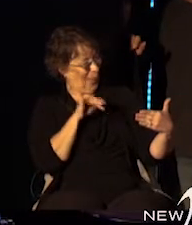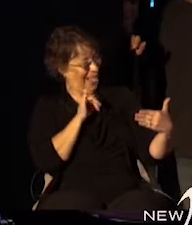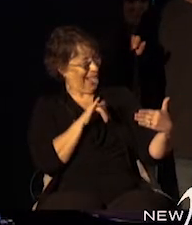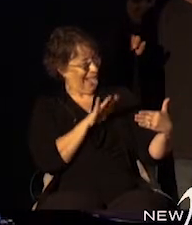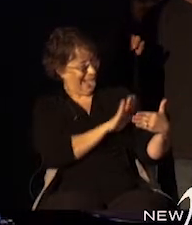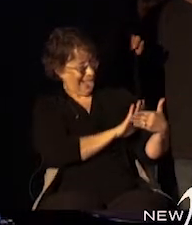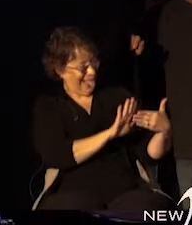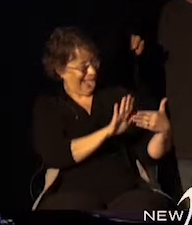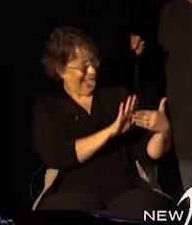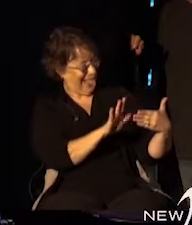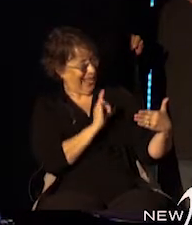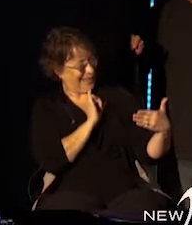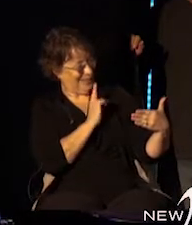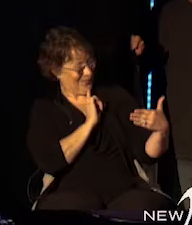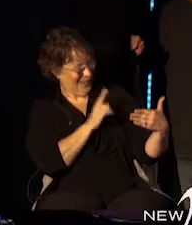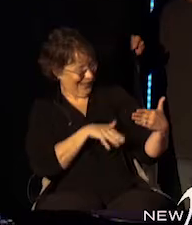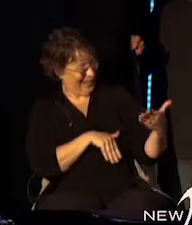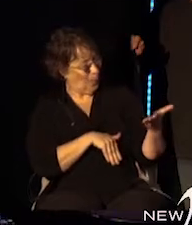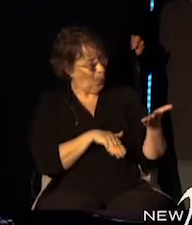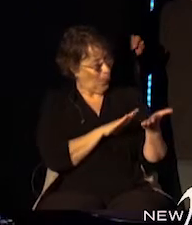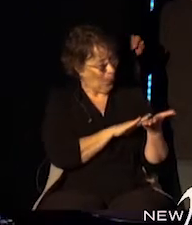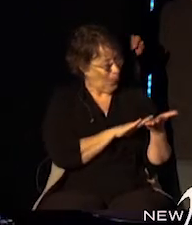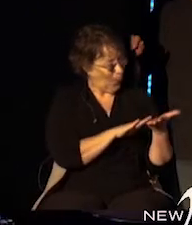It's a real one, too.